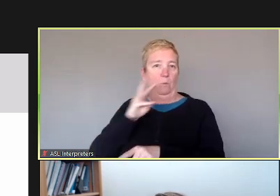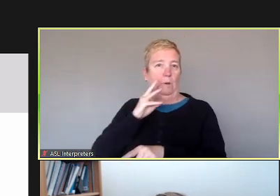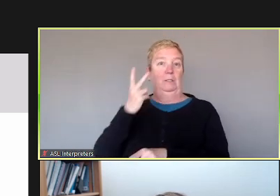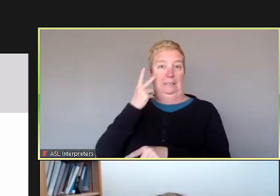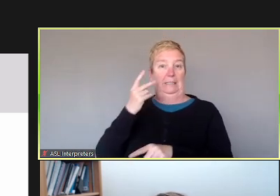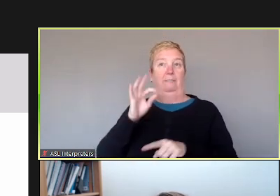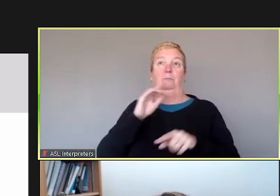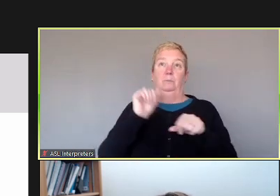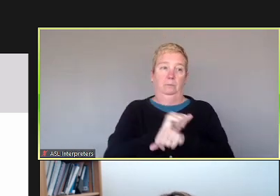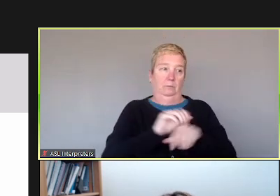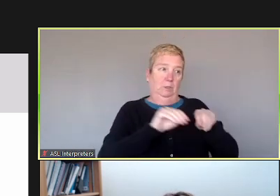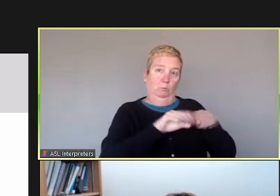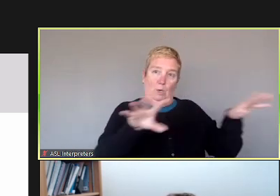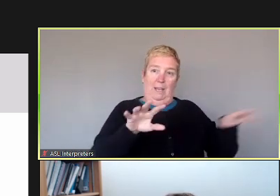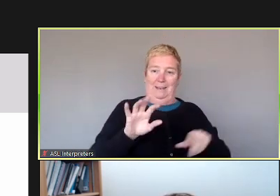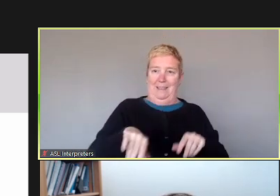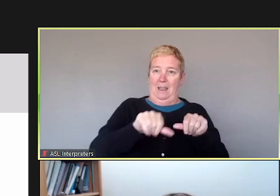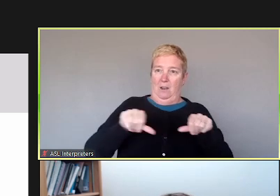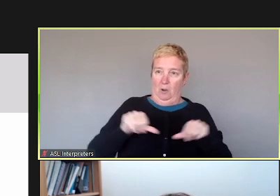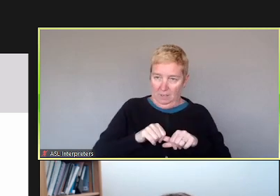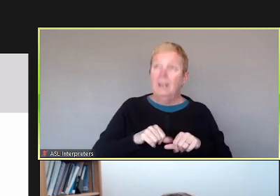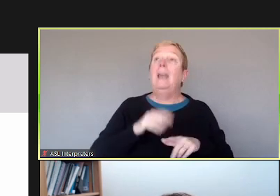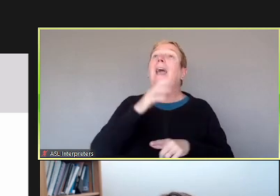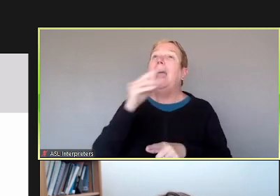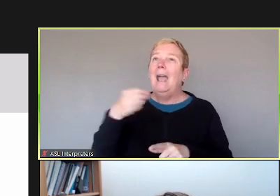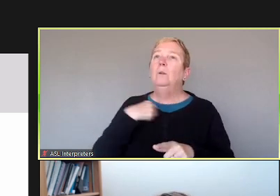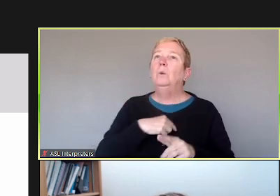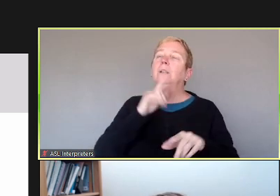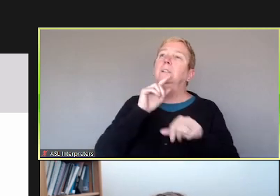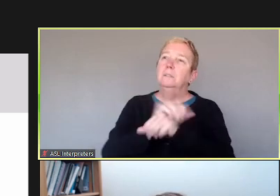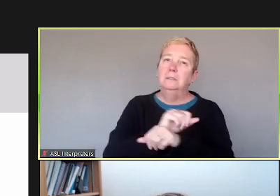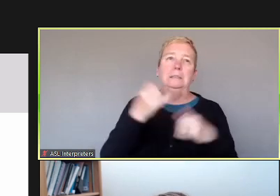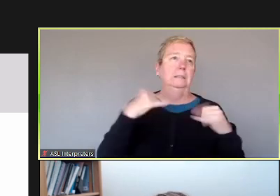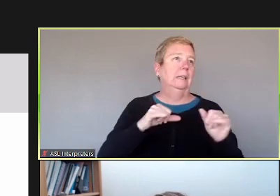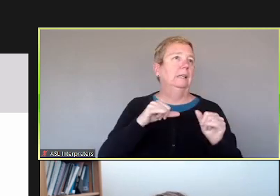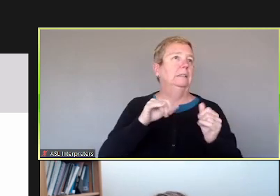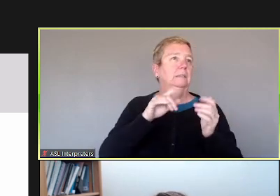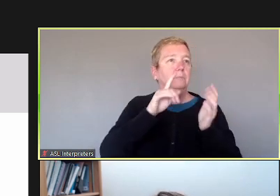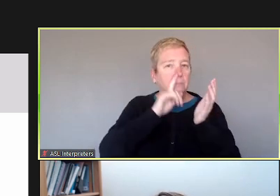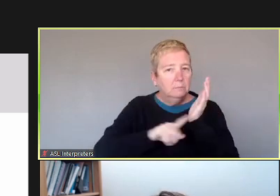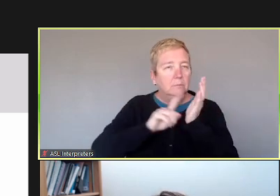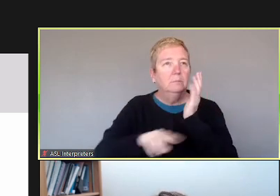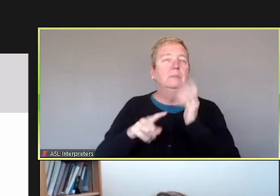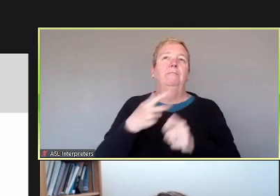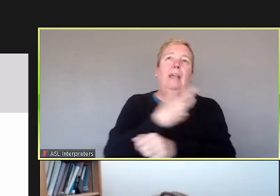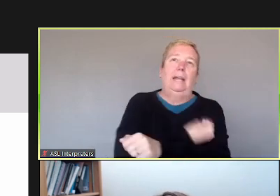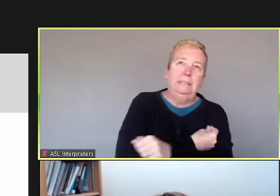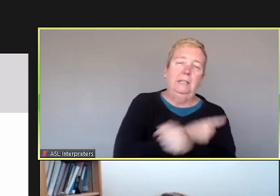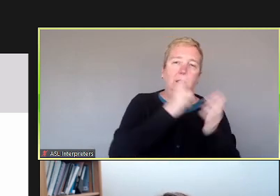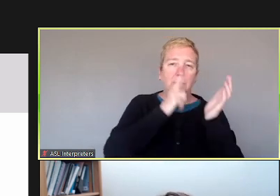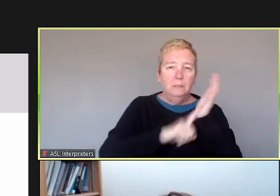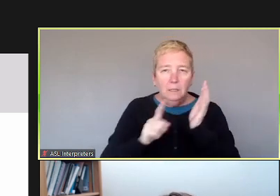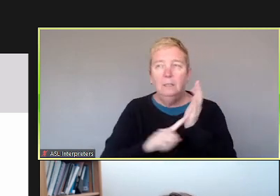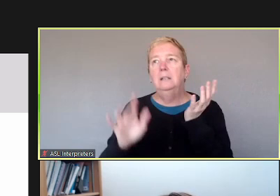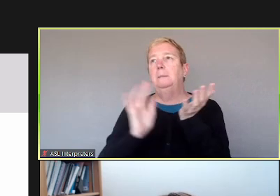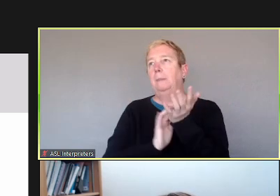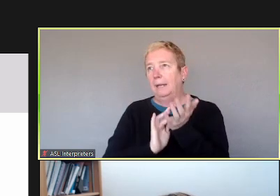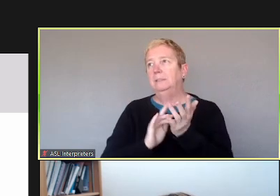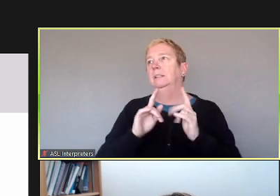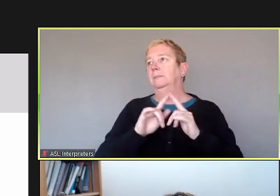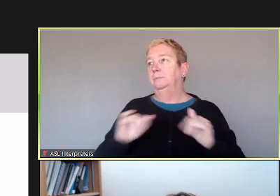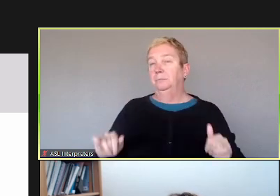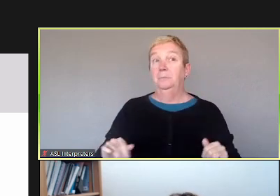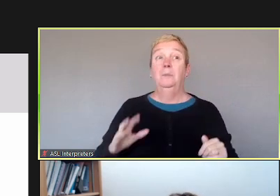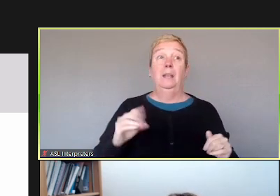ensure availability of testing, vaccines, and treatments. And then this one goes without saying, we have a very, very, very busy